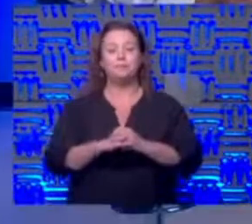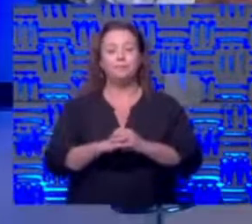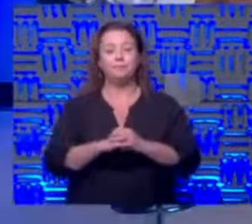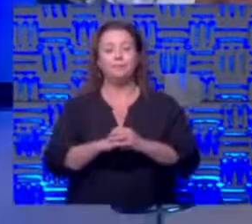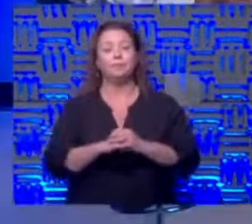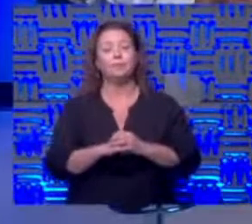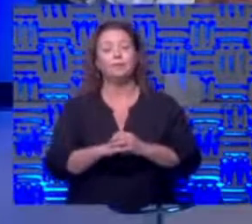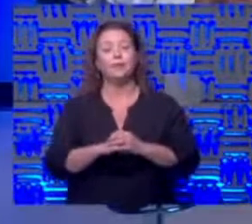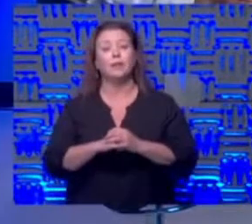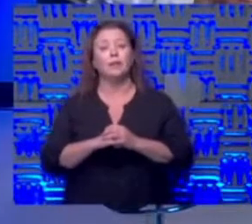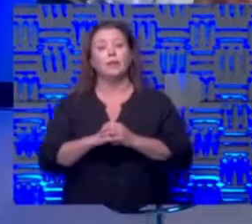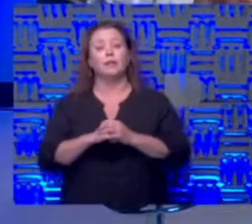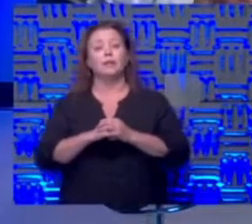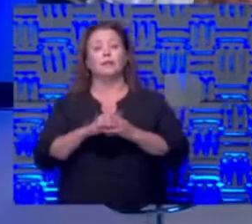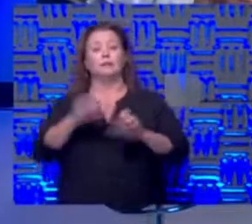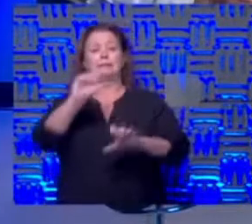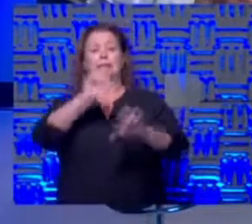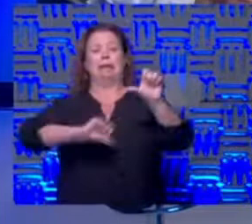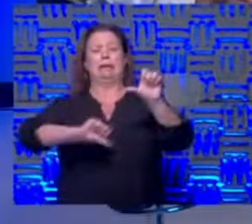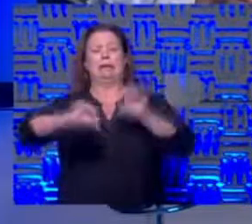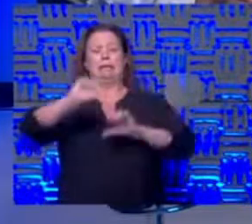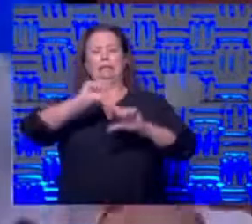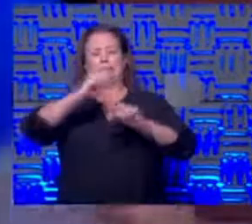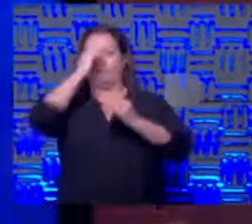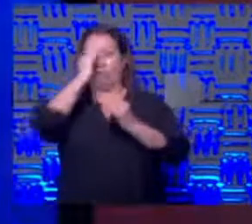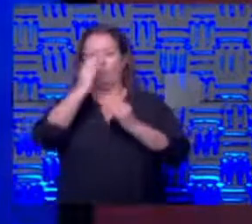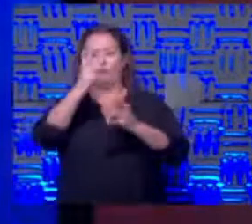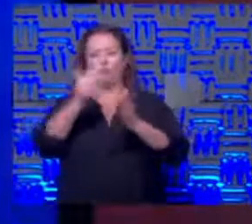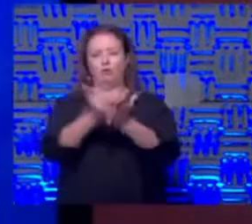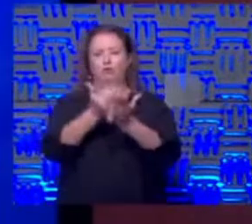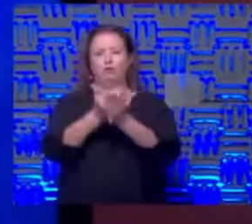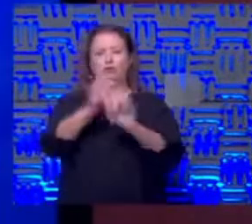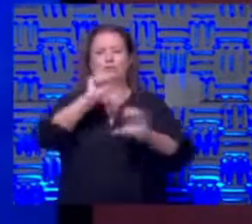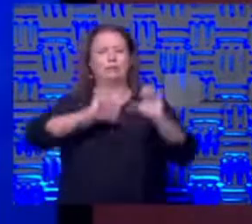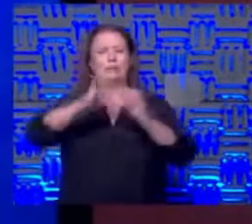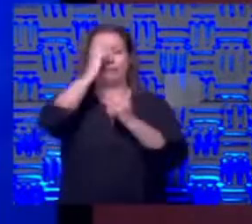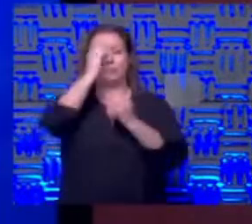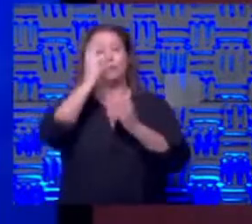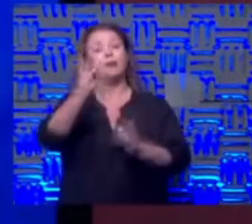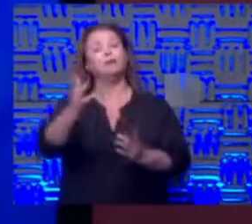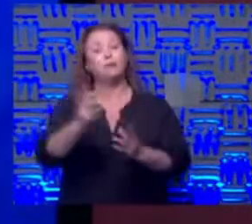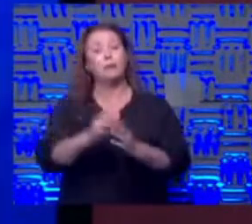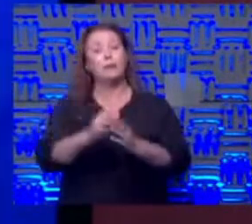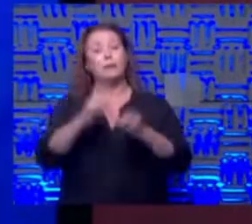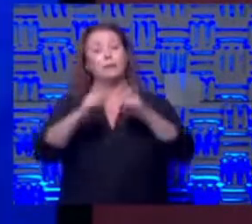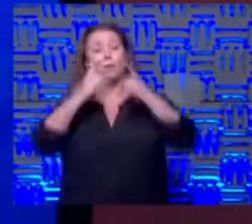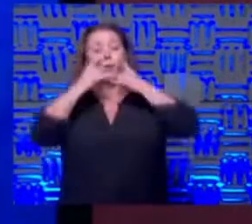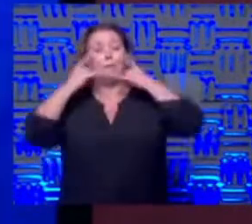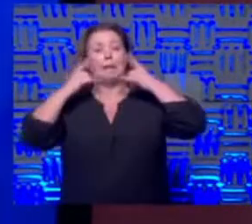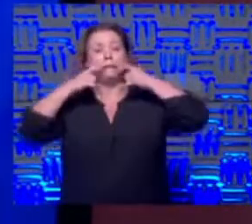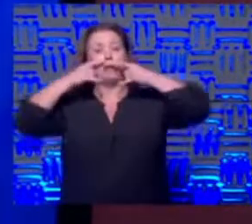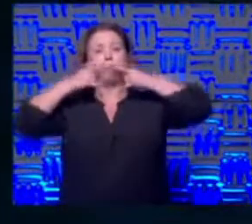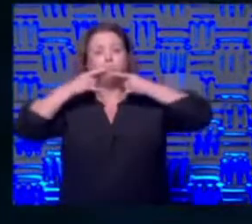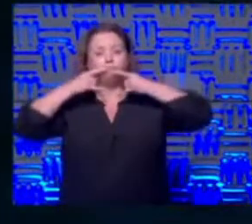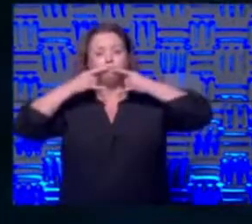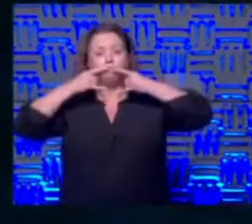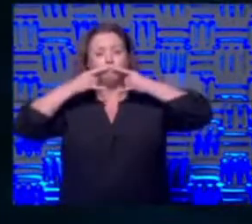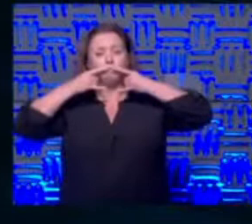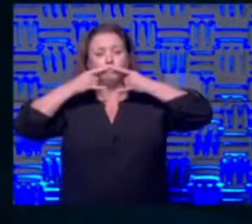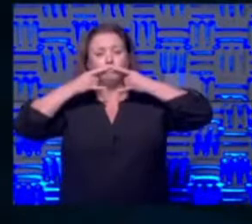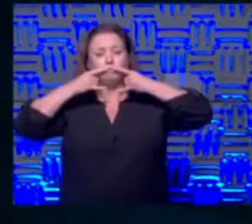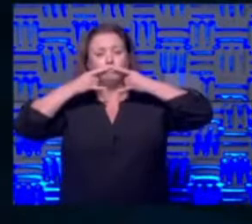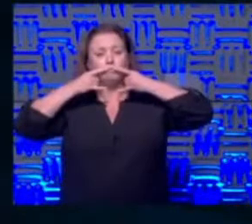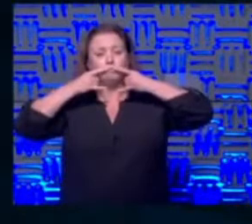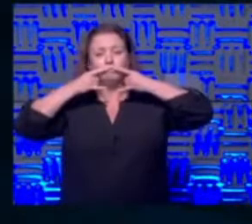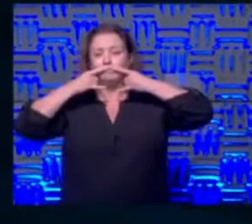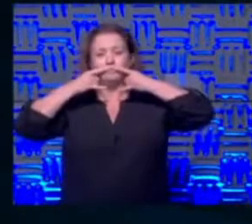Yep, and then there's some breaking science out there. Yeah. We noticed that a lot of people think they can wear a mask below the nose, but breaking science, below the